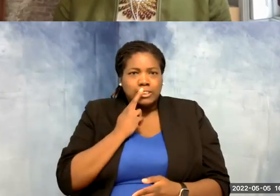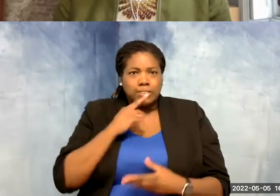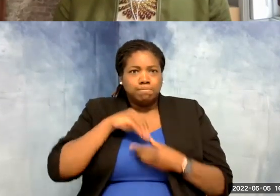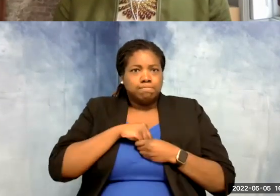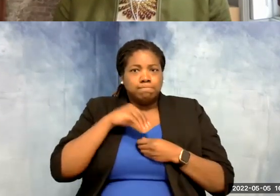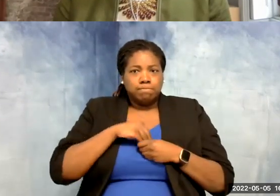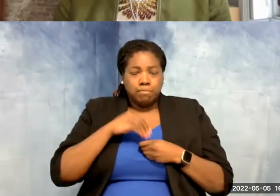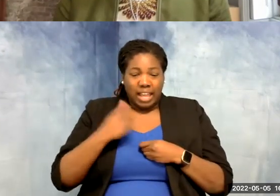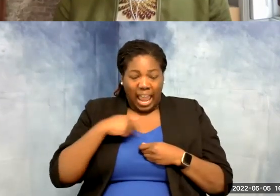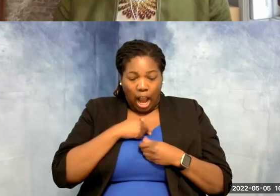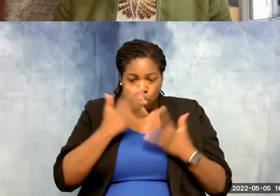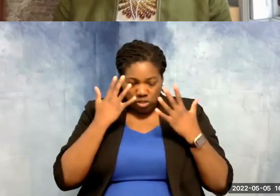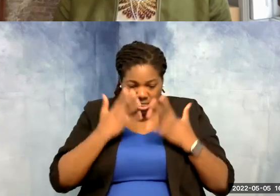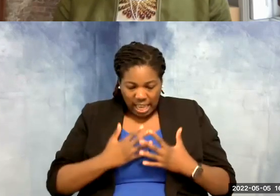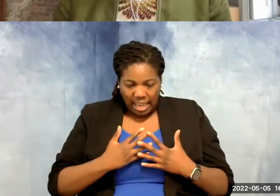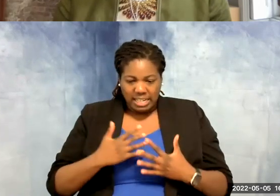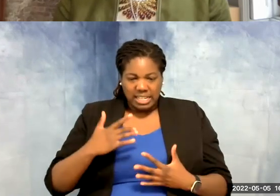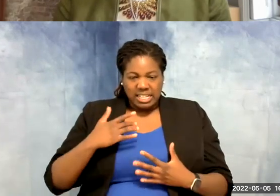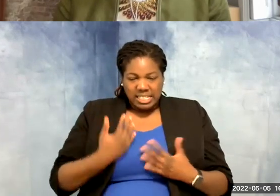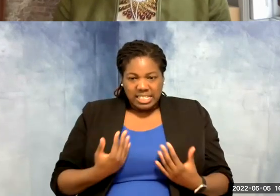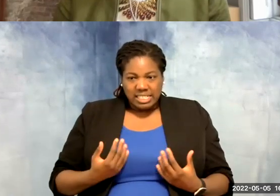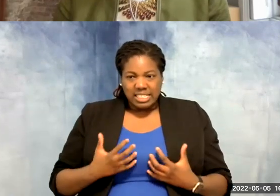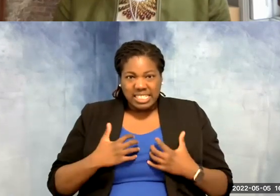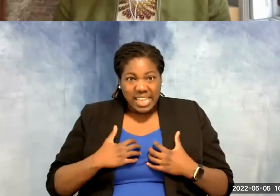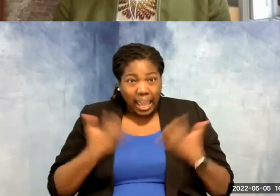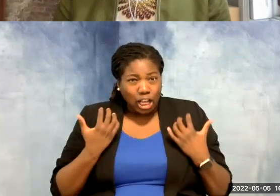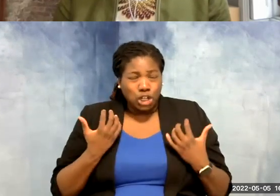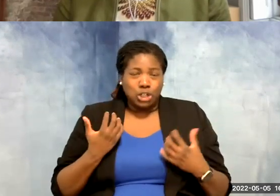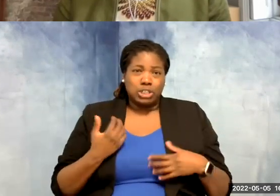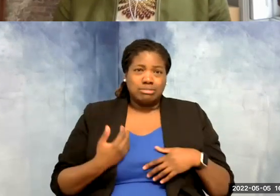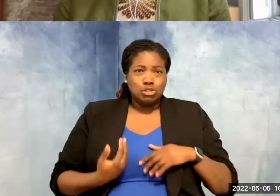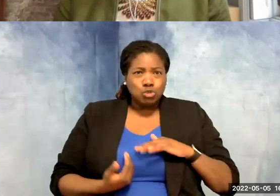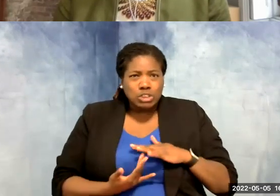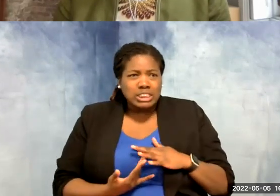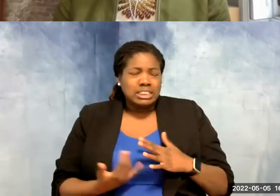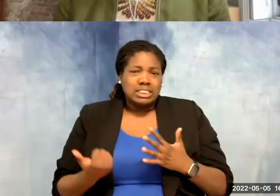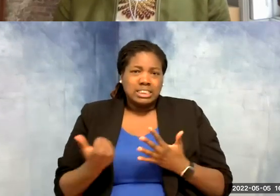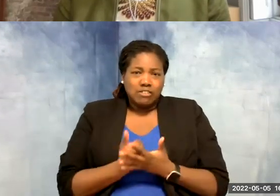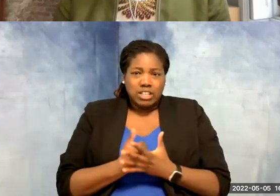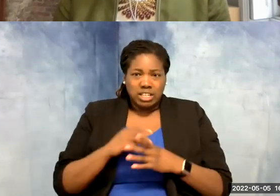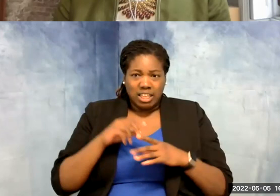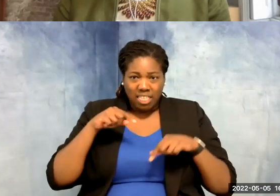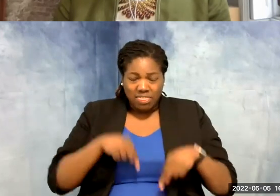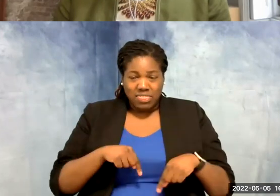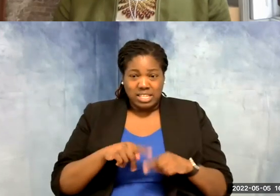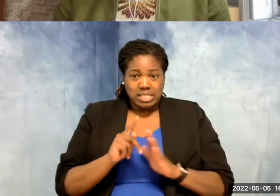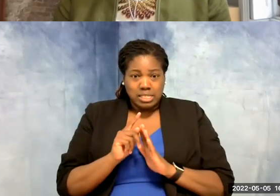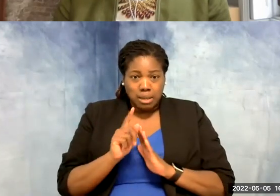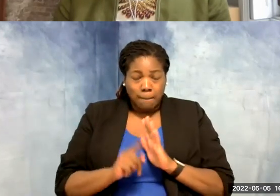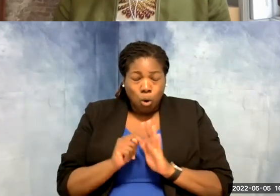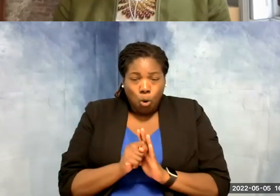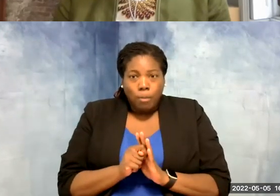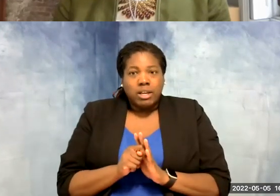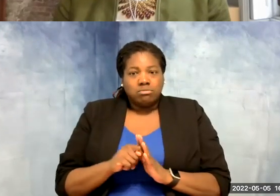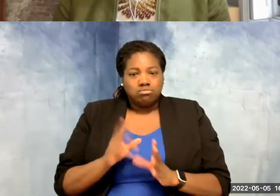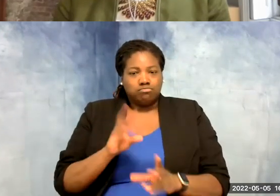our sadness and, for me, the anger of this moment, because I'm an organizer, and I know that anger